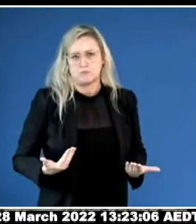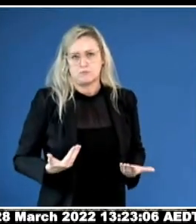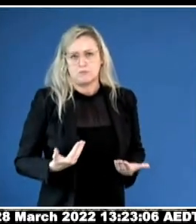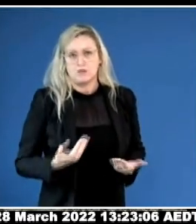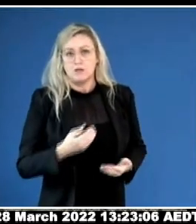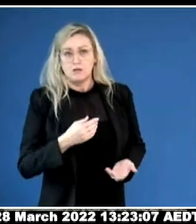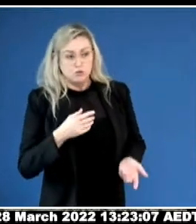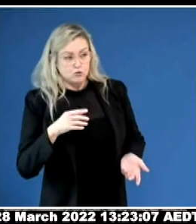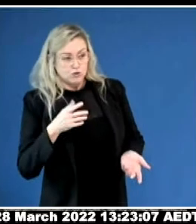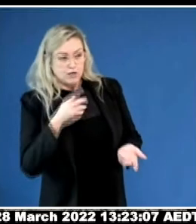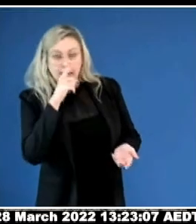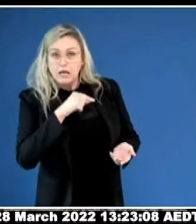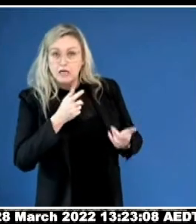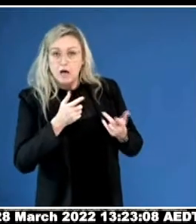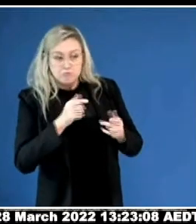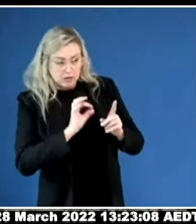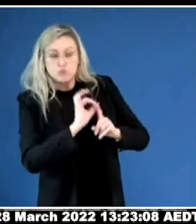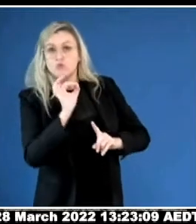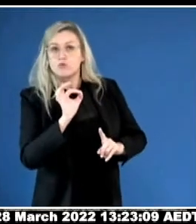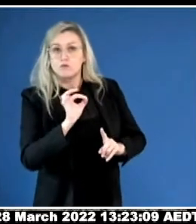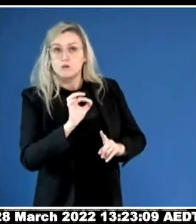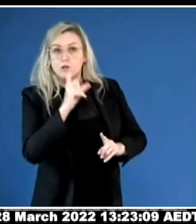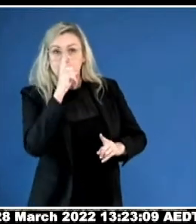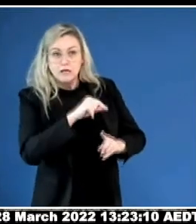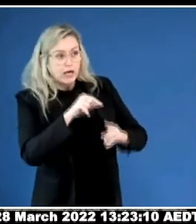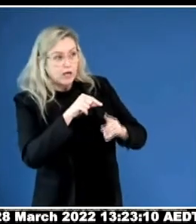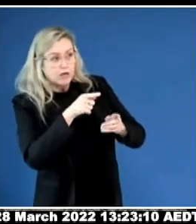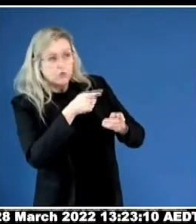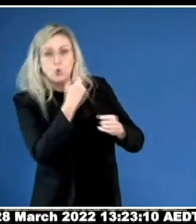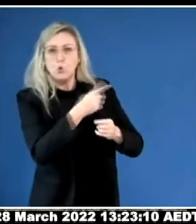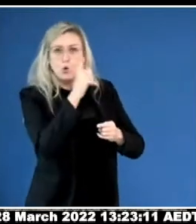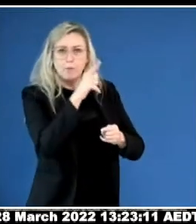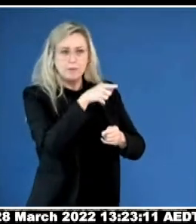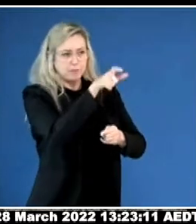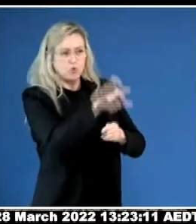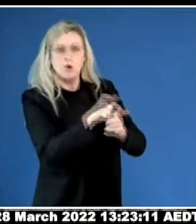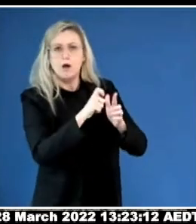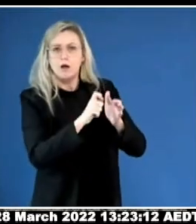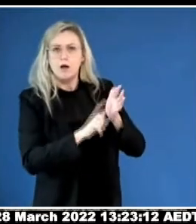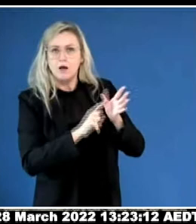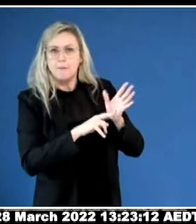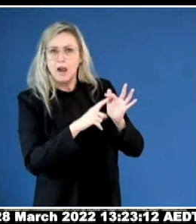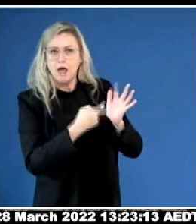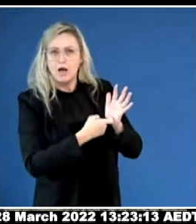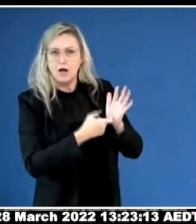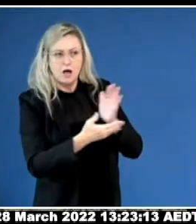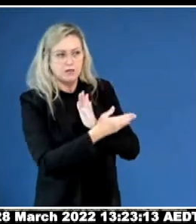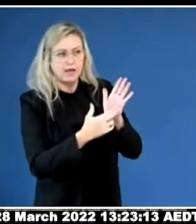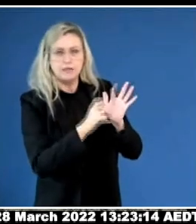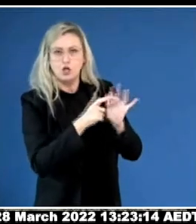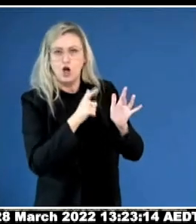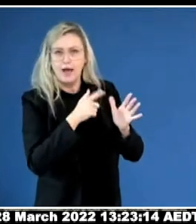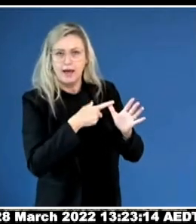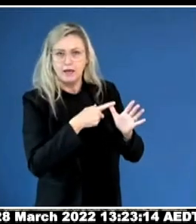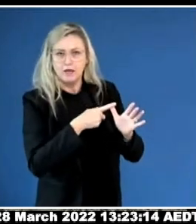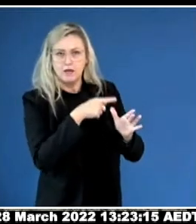deep, embedded, you know, training and education with planners so that they know what to do, how to respond, the questions to ask and how to ask them